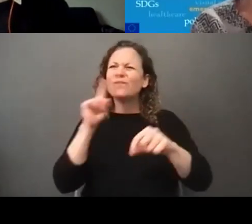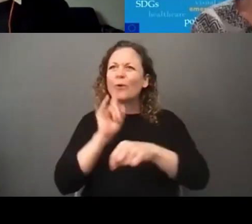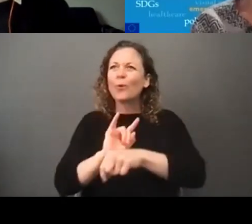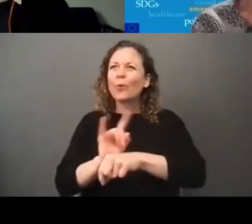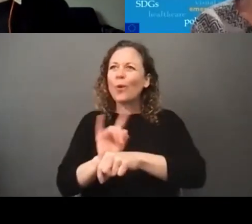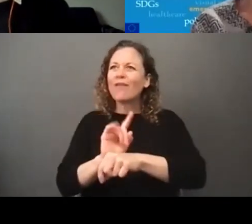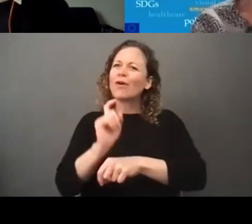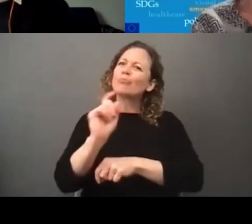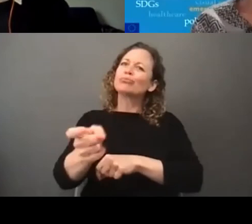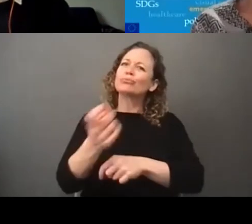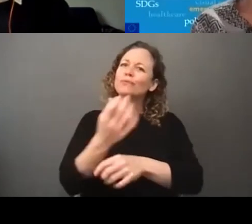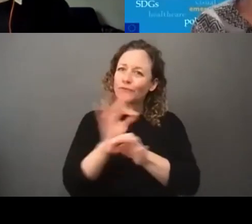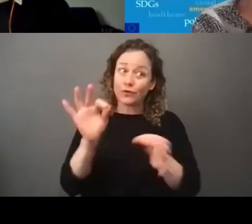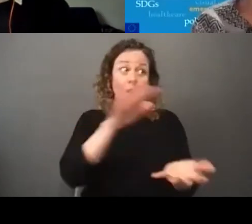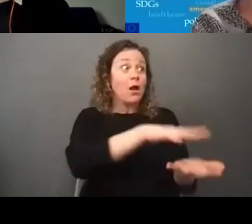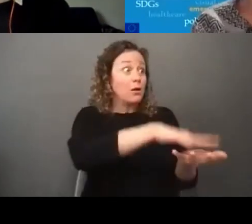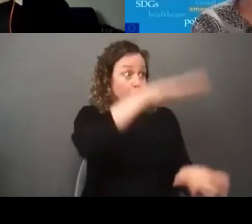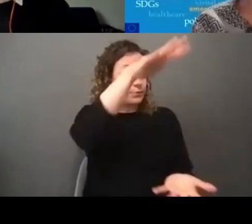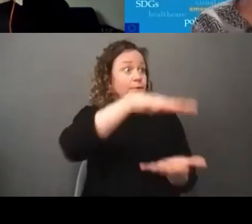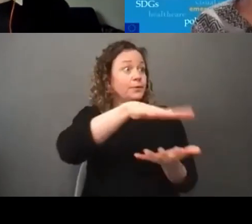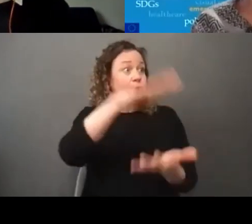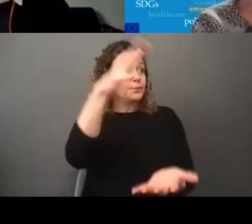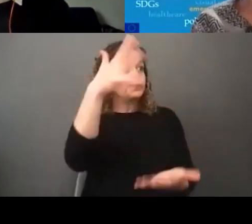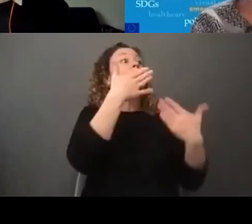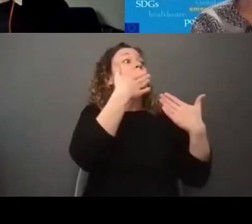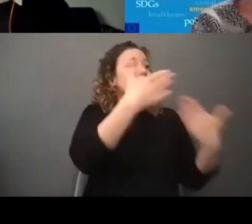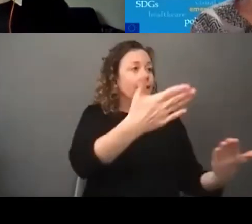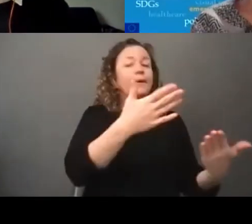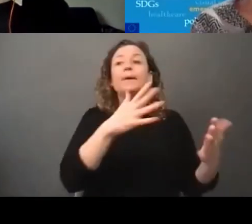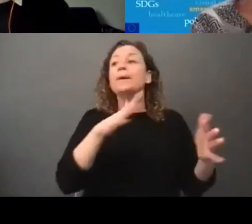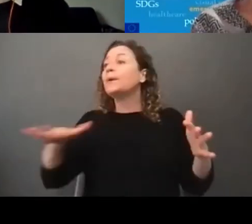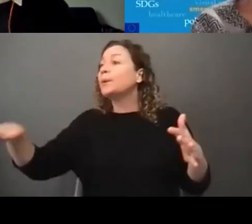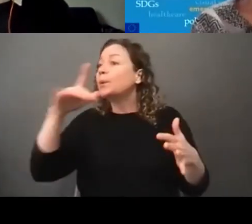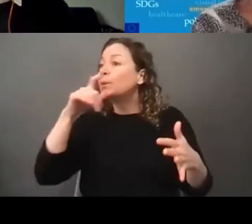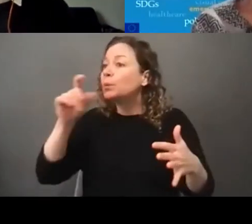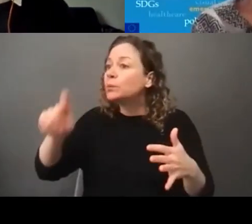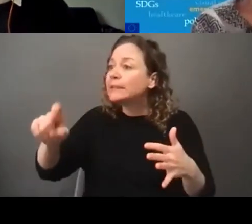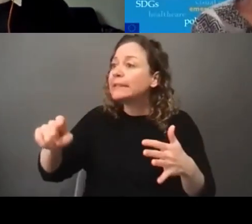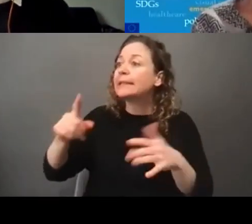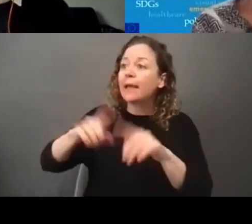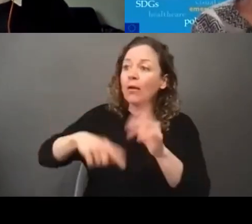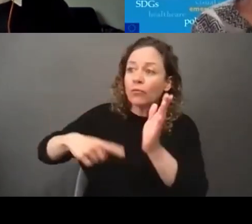envelope in terms of what needs to be done on policy and program.